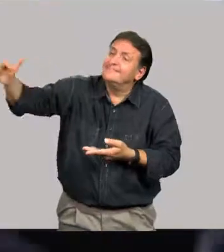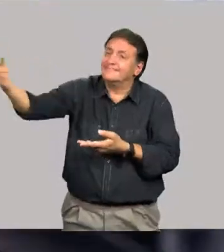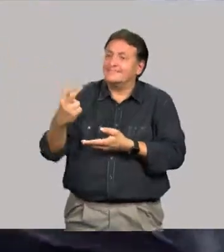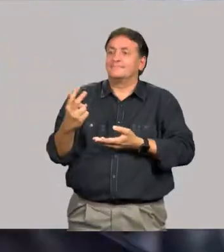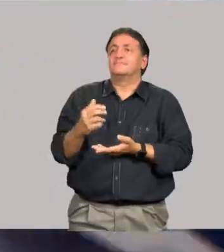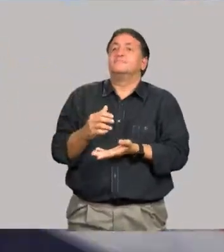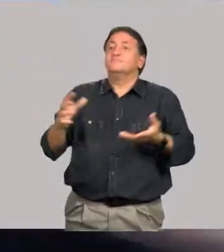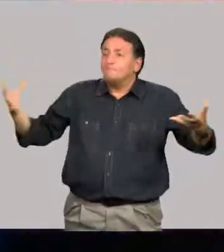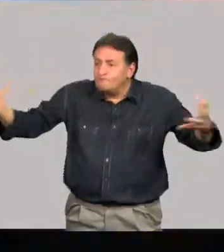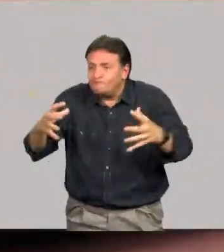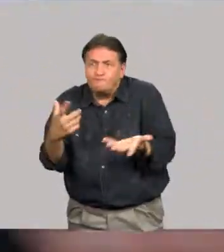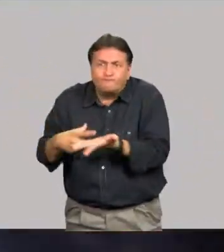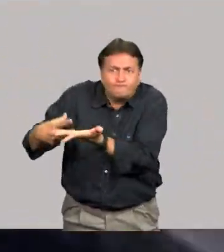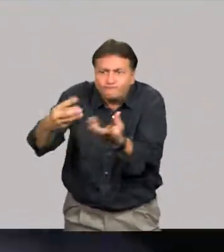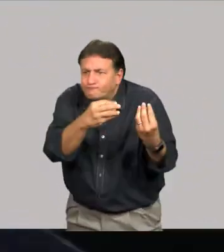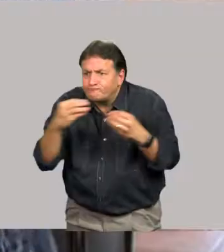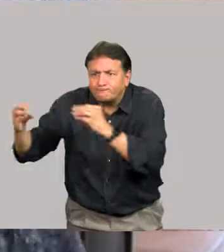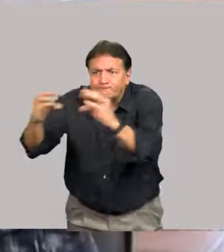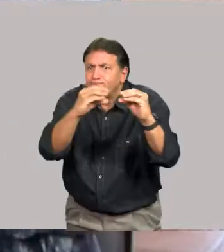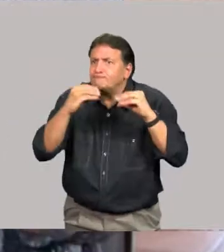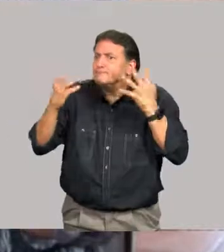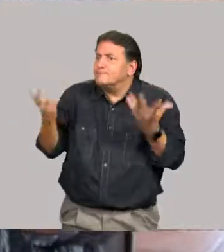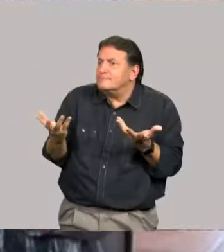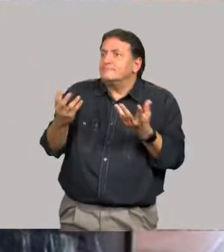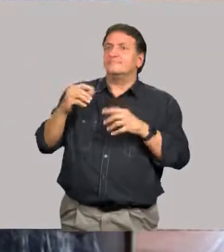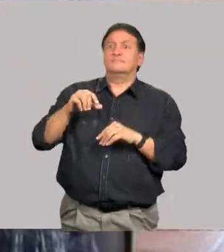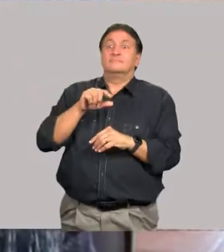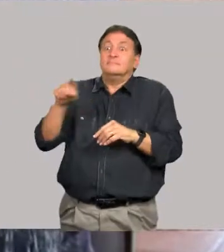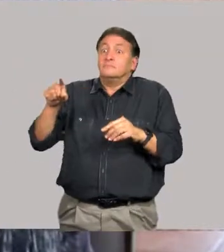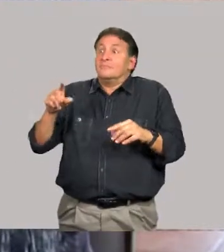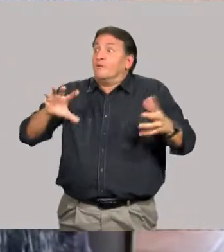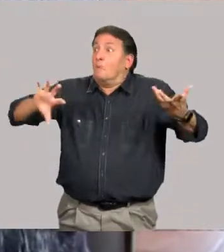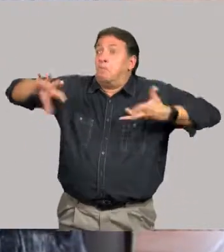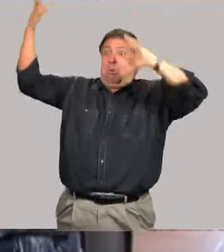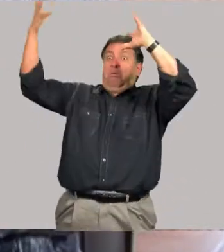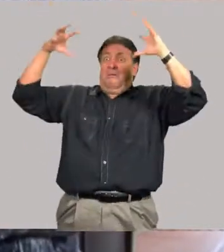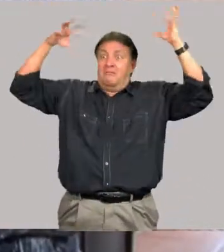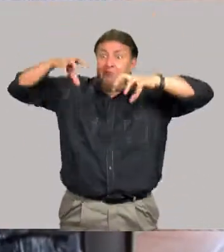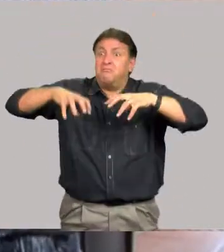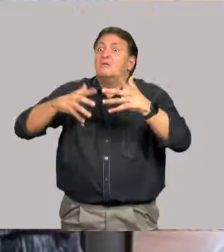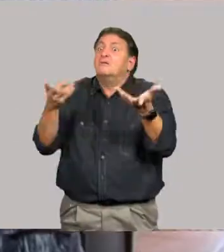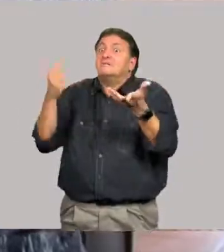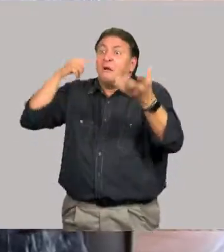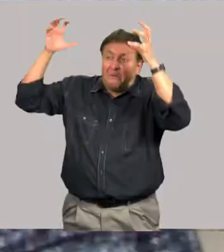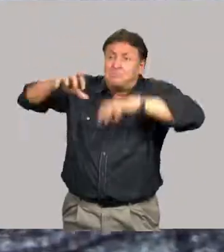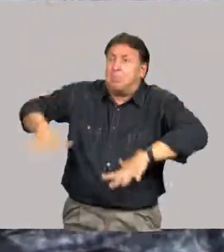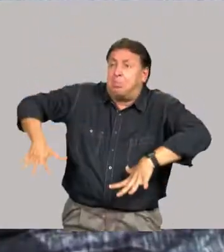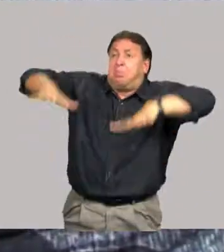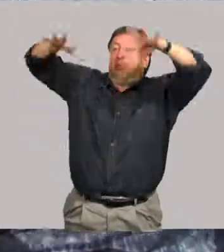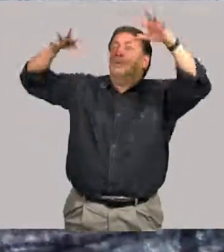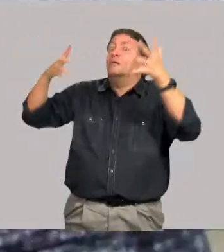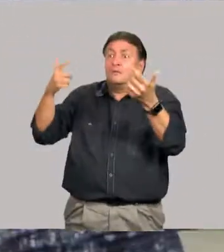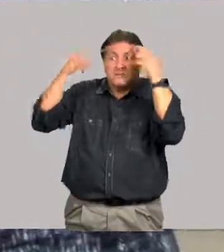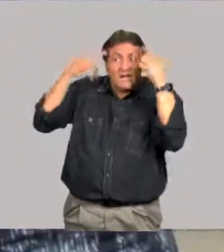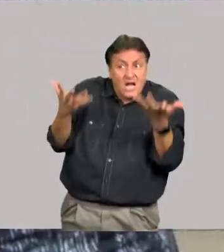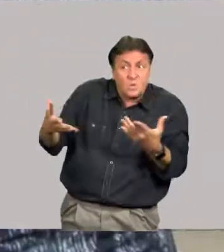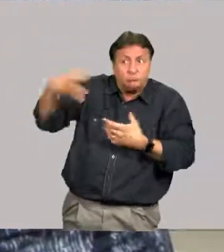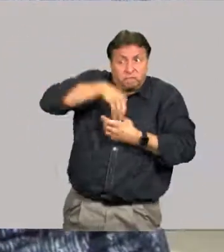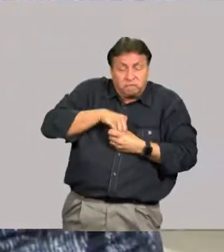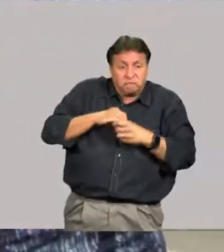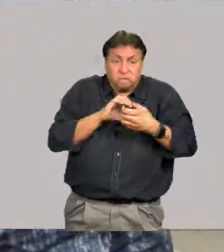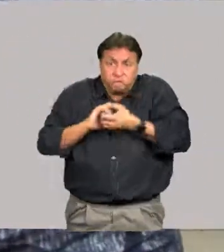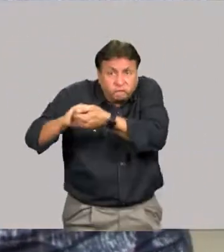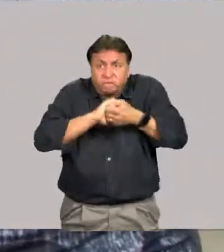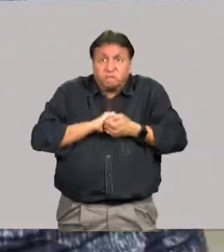here too. Here it is. Hey, Liam, Angelica, y'all come in here. We really need to work on this together. Are you ready for an